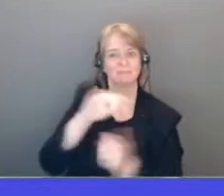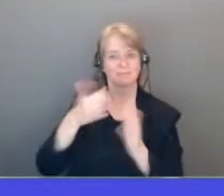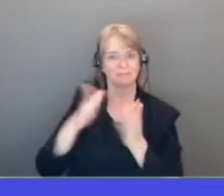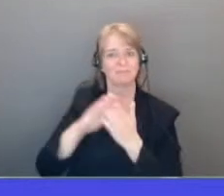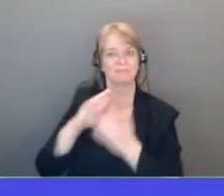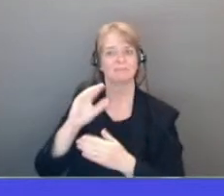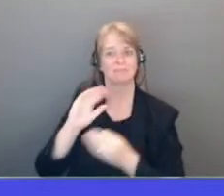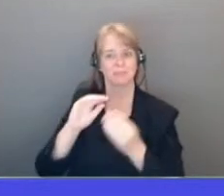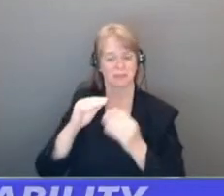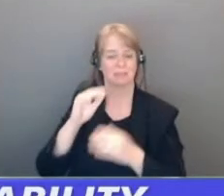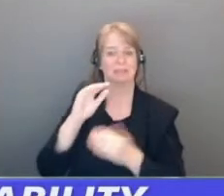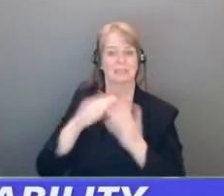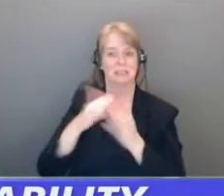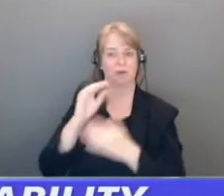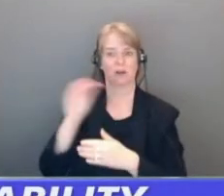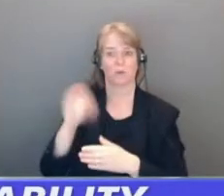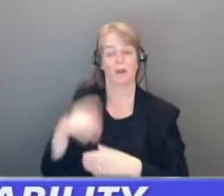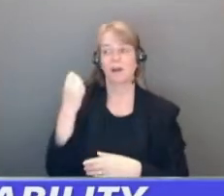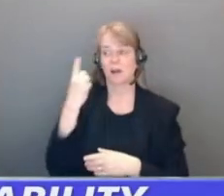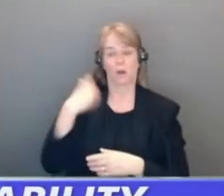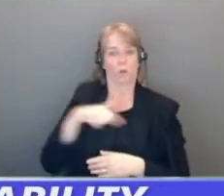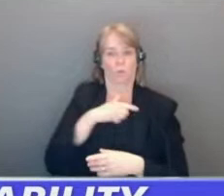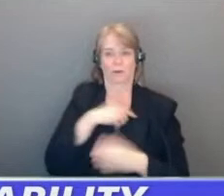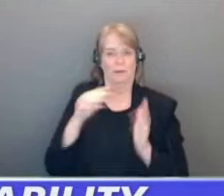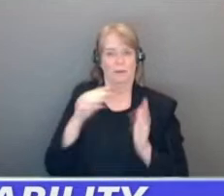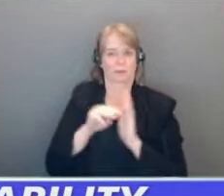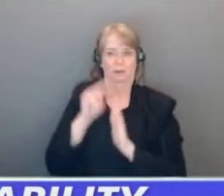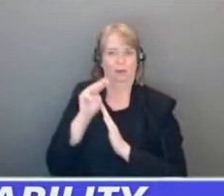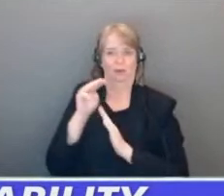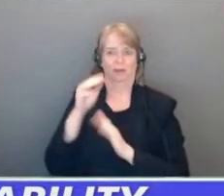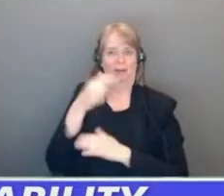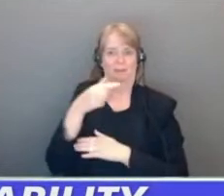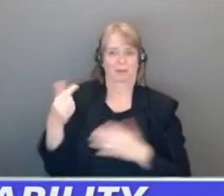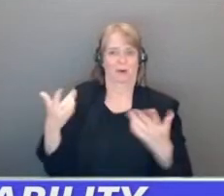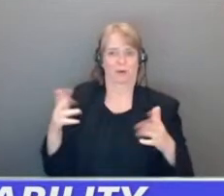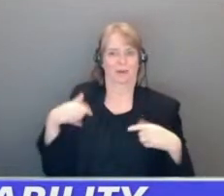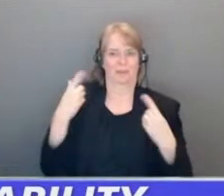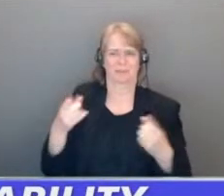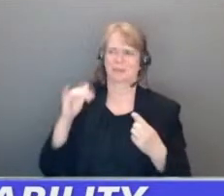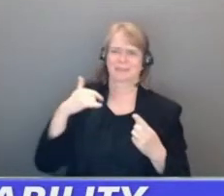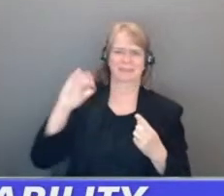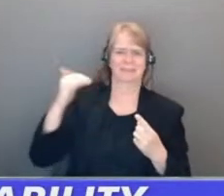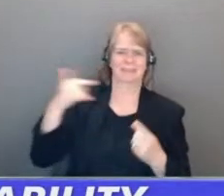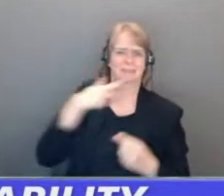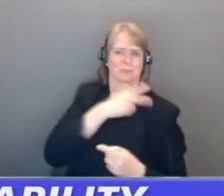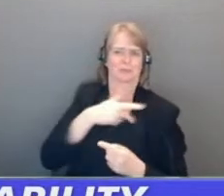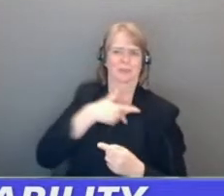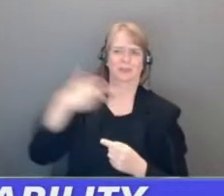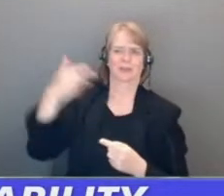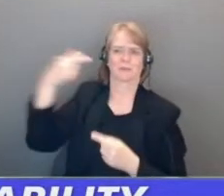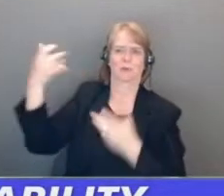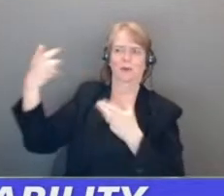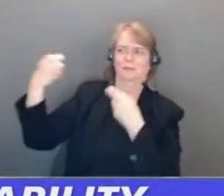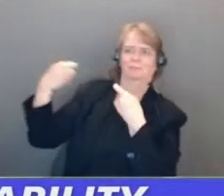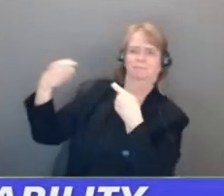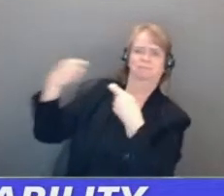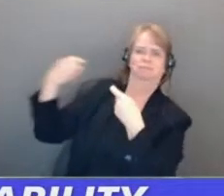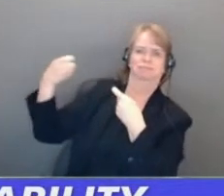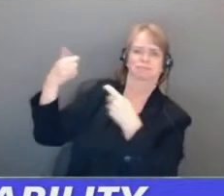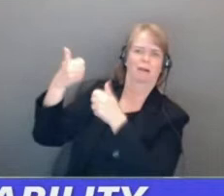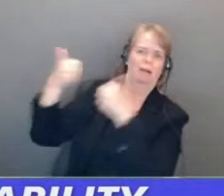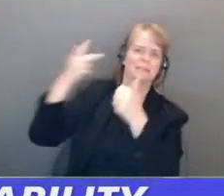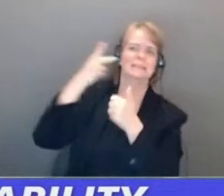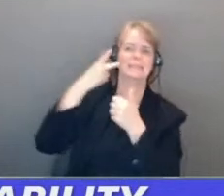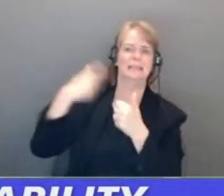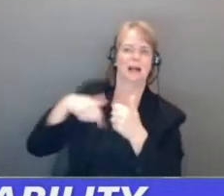we're being treated as a subservient order of government with the provincial government. And I think some of the changes they've made have been made